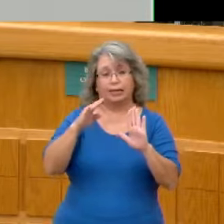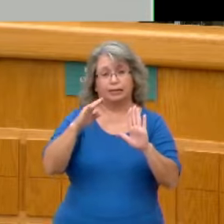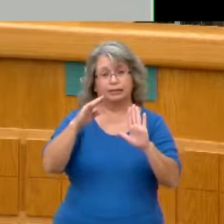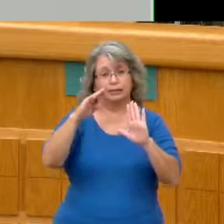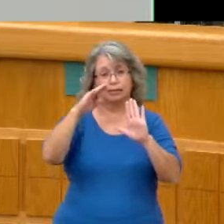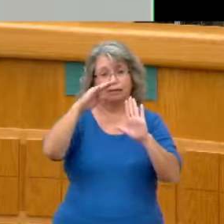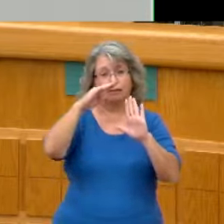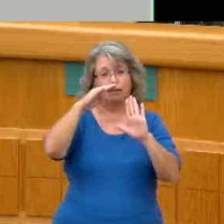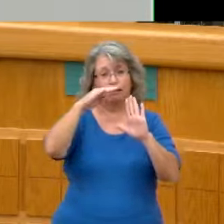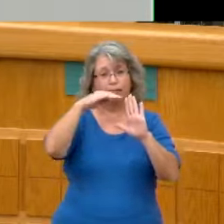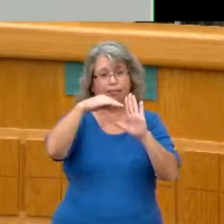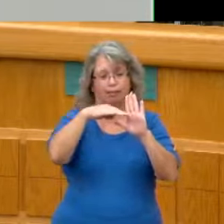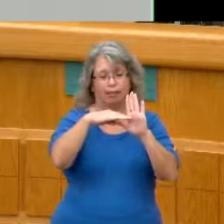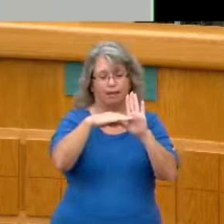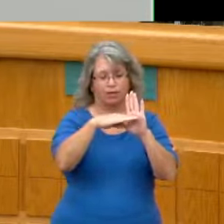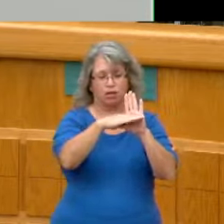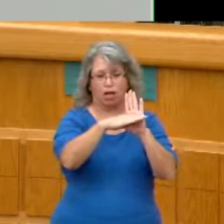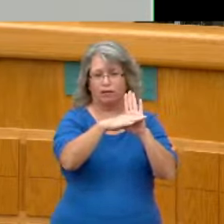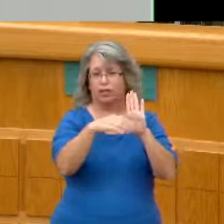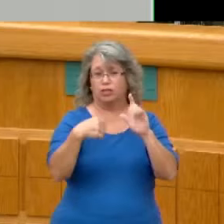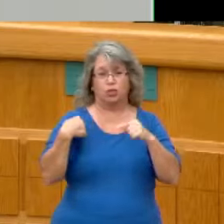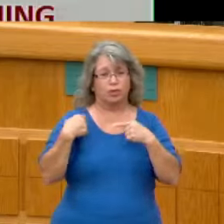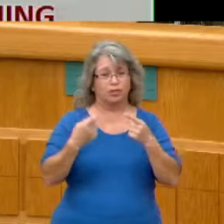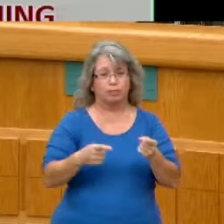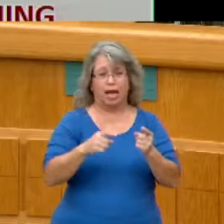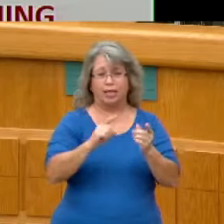been a decline in cases on average.